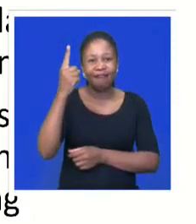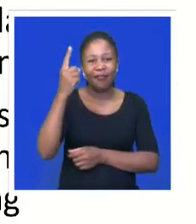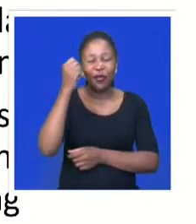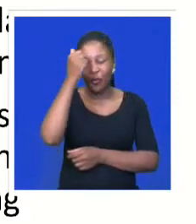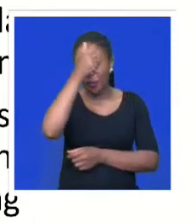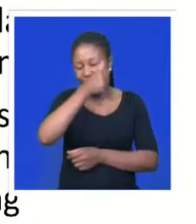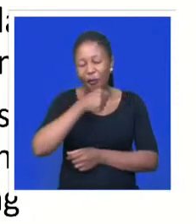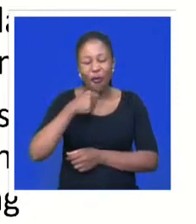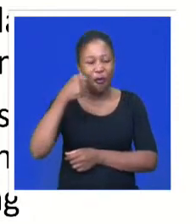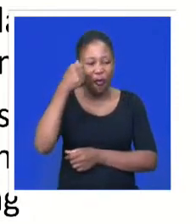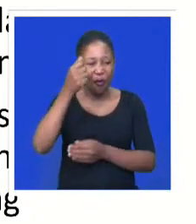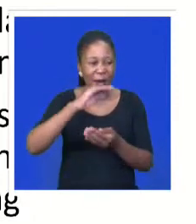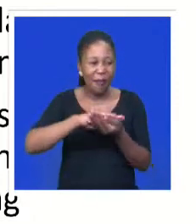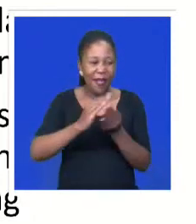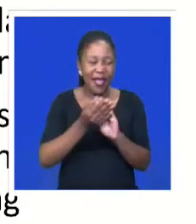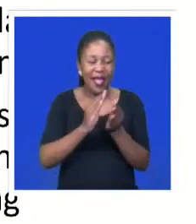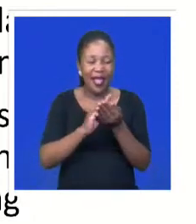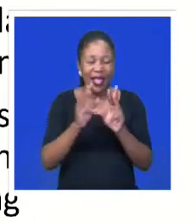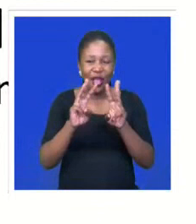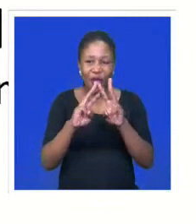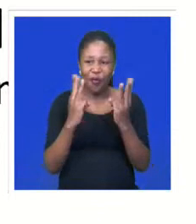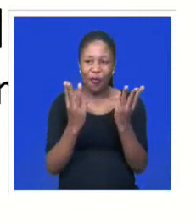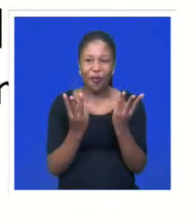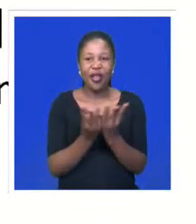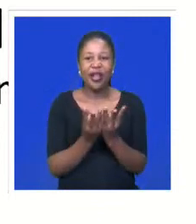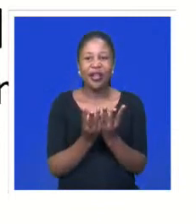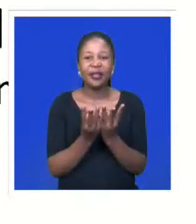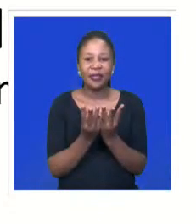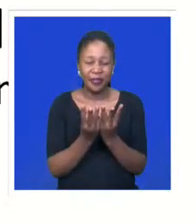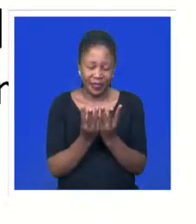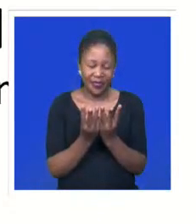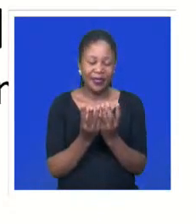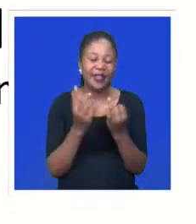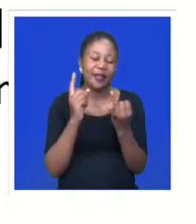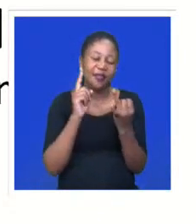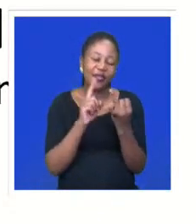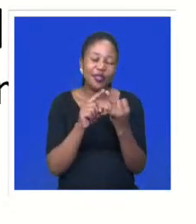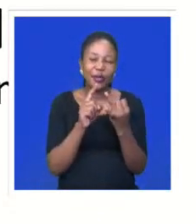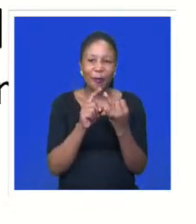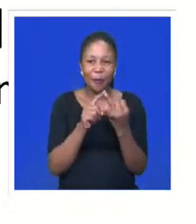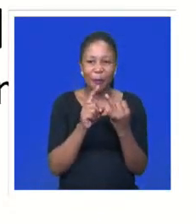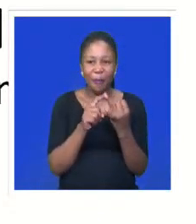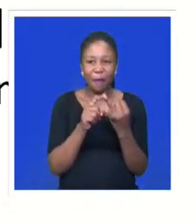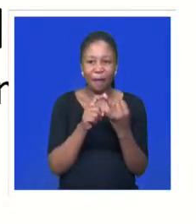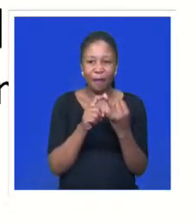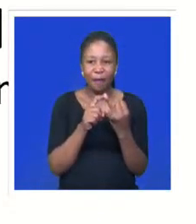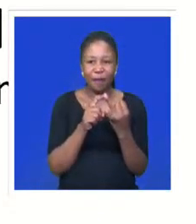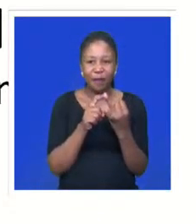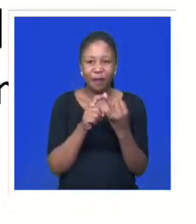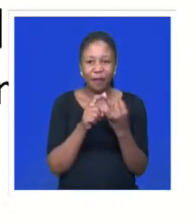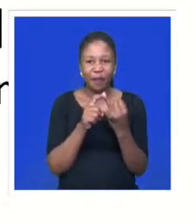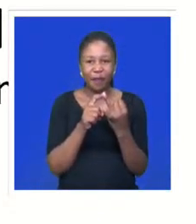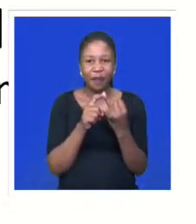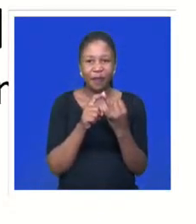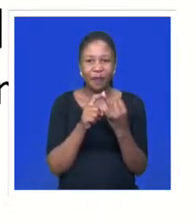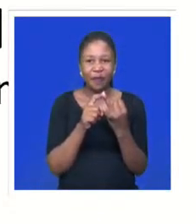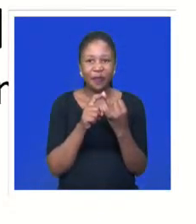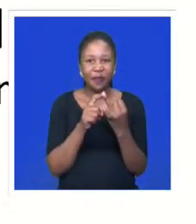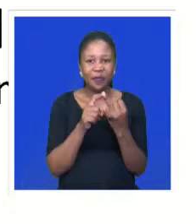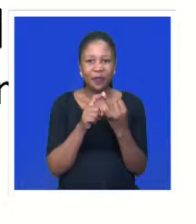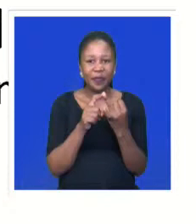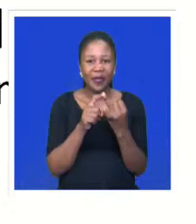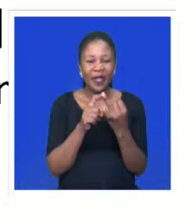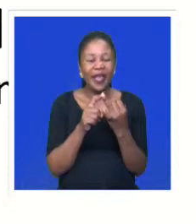the universe. Question number 2, describe the state of the